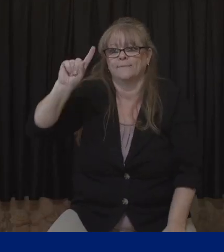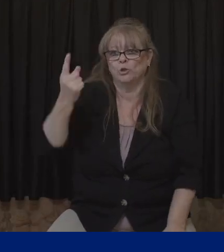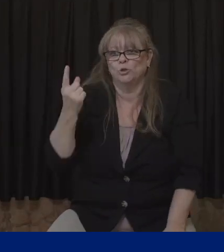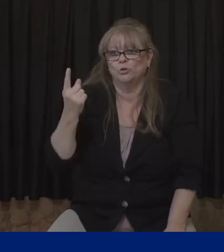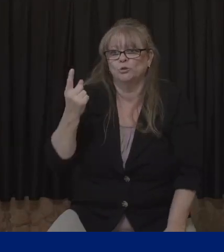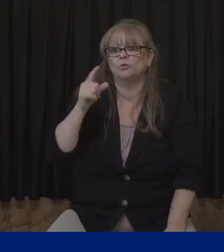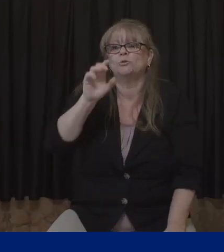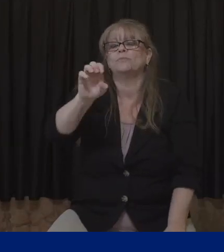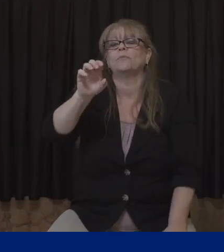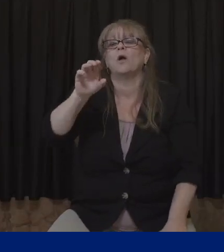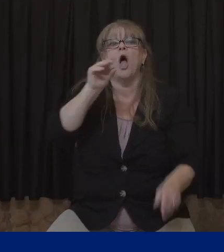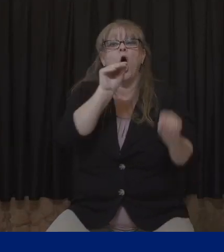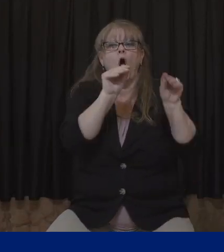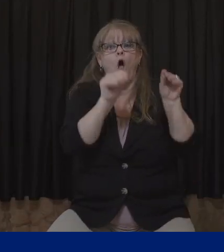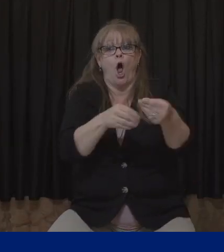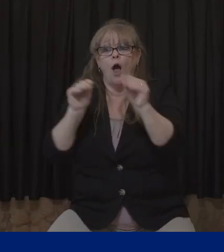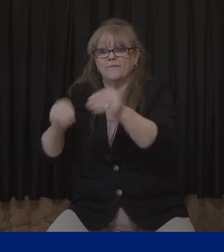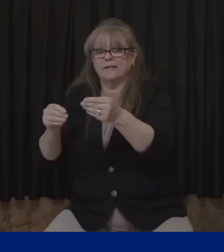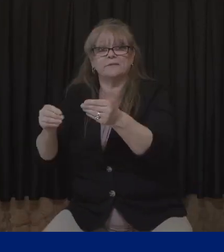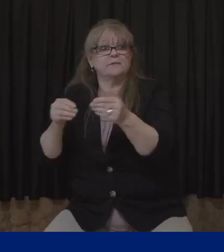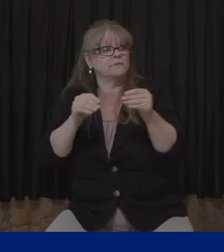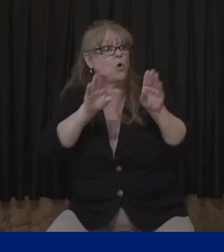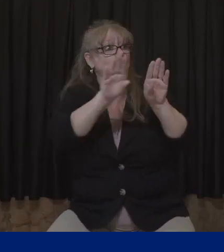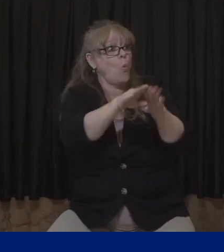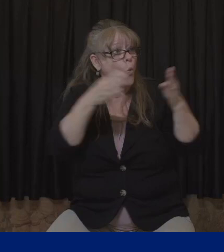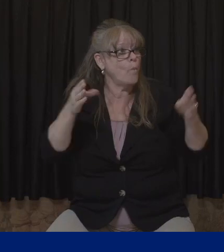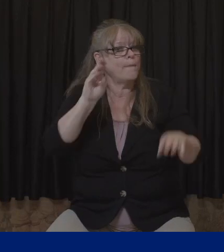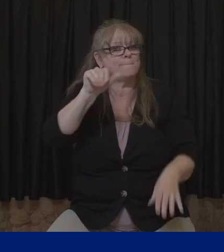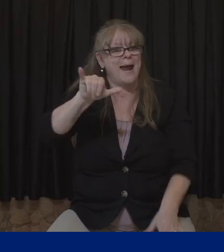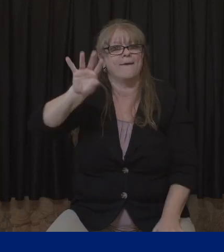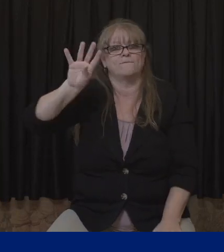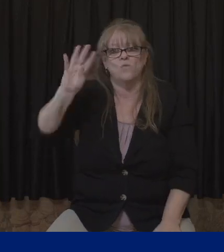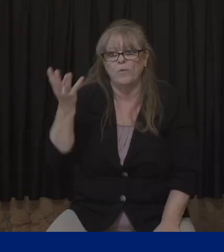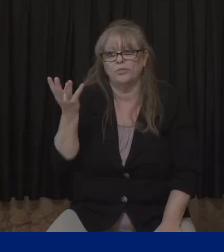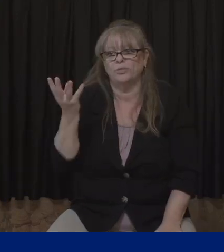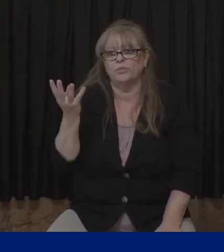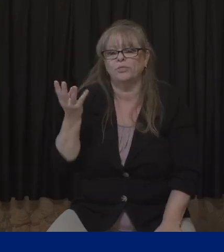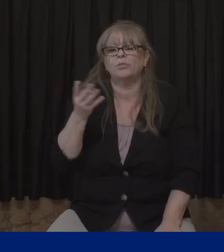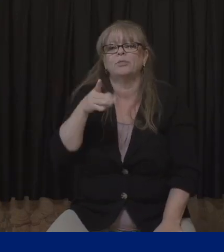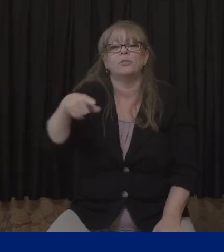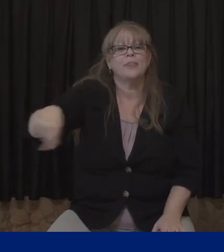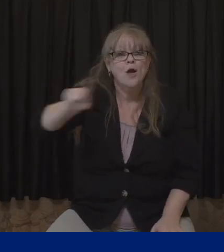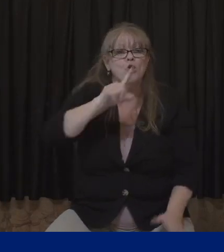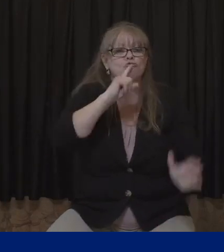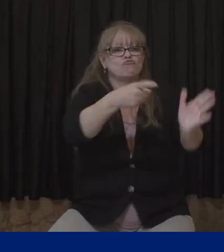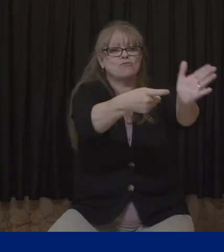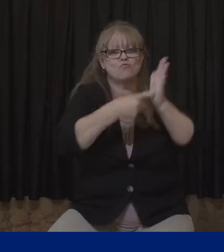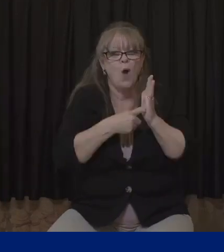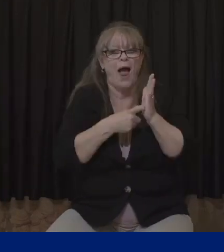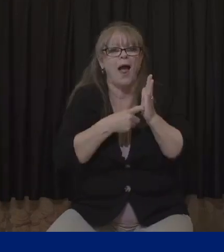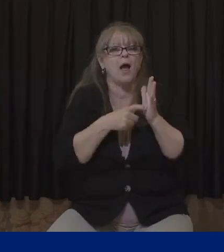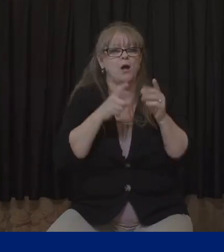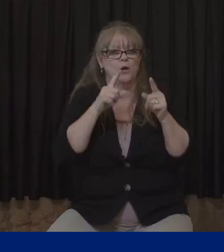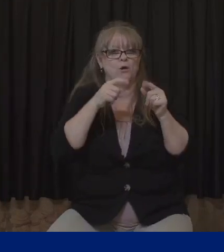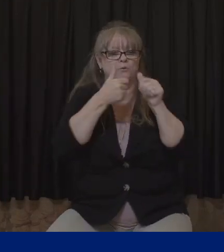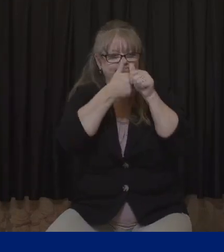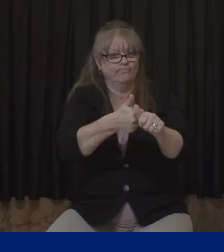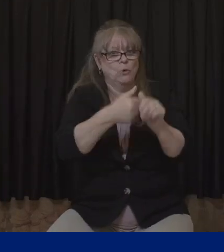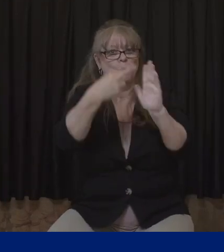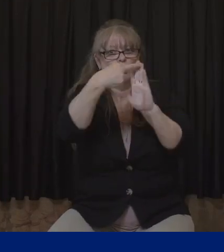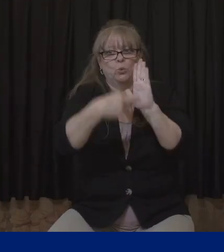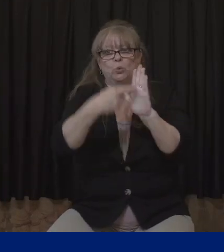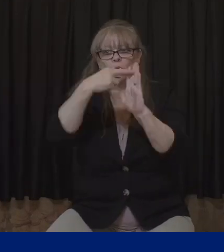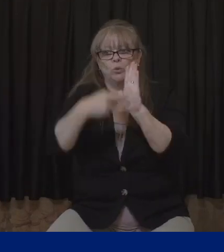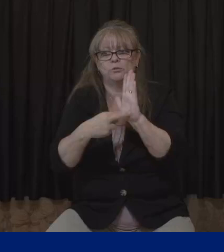seriously to protect people's health when they're shopping or when they're at work. There's also industry-specific best practices at